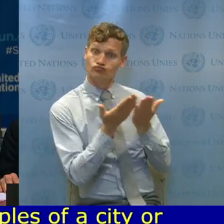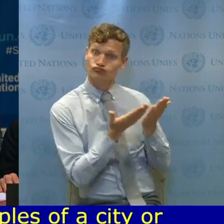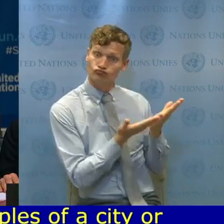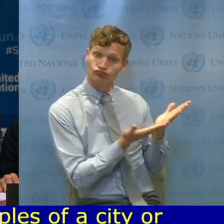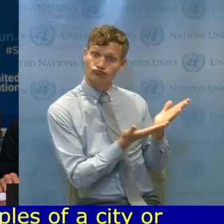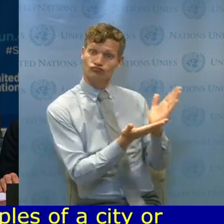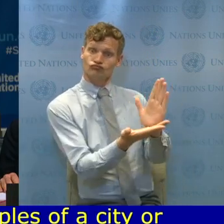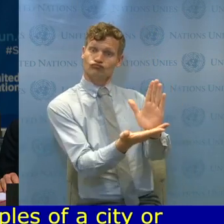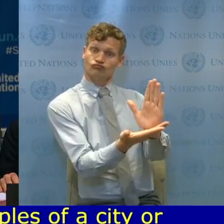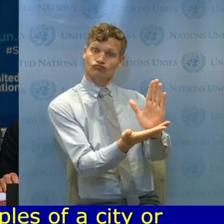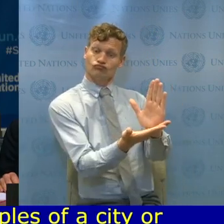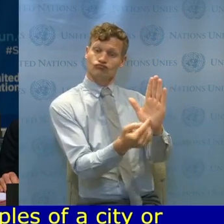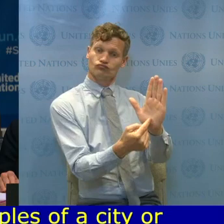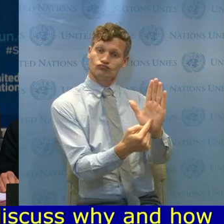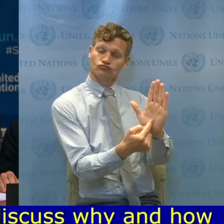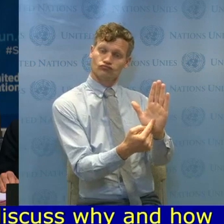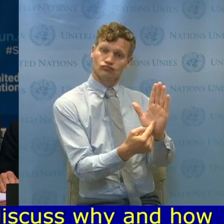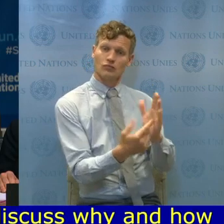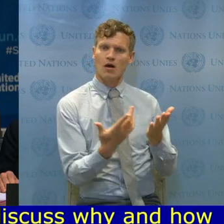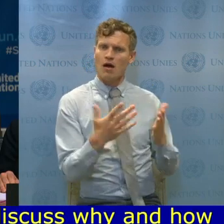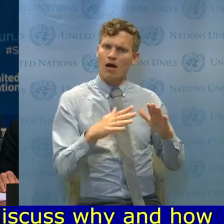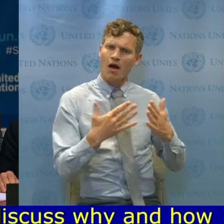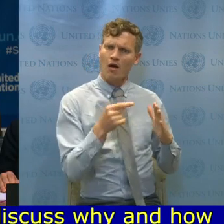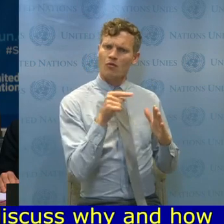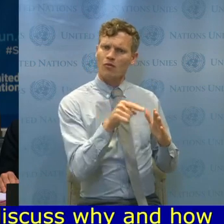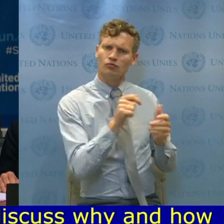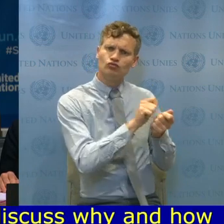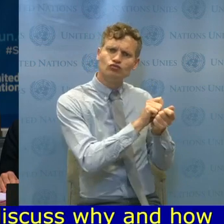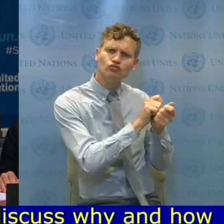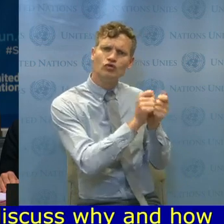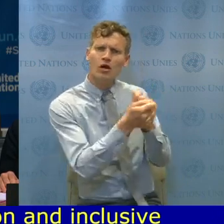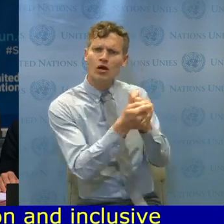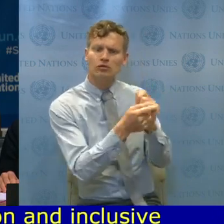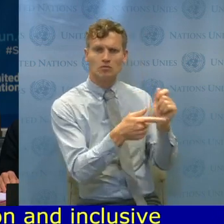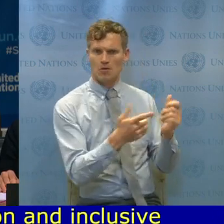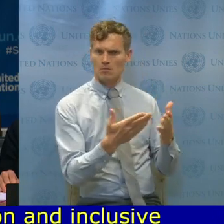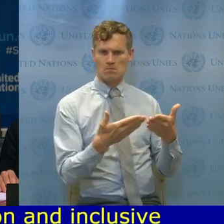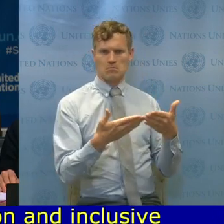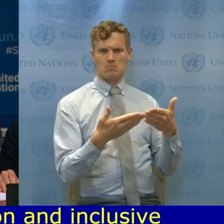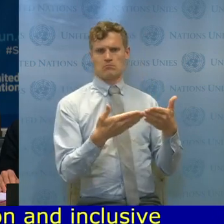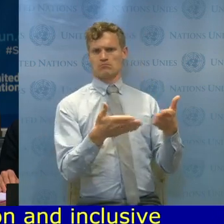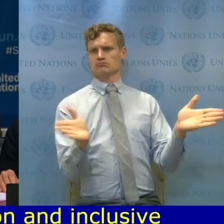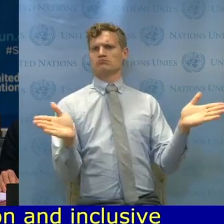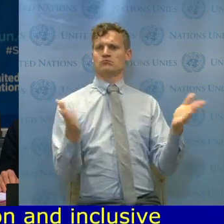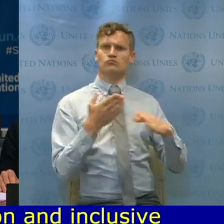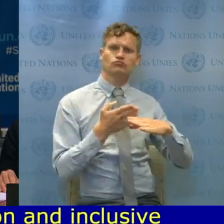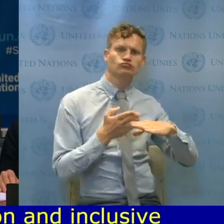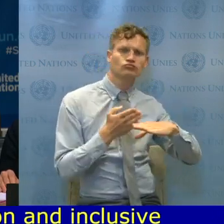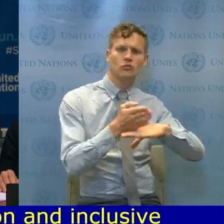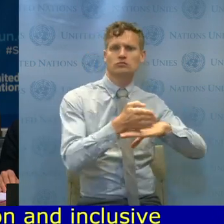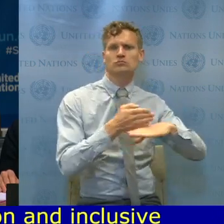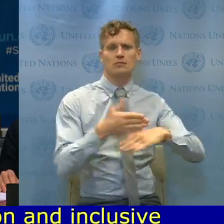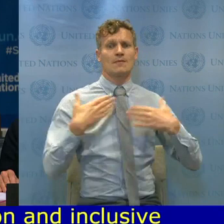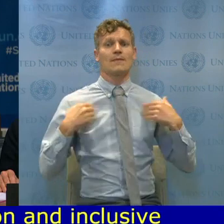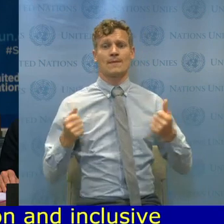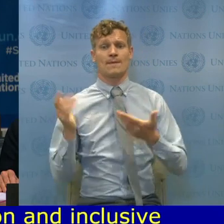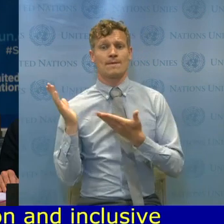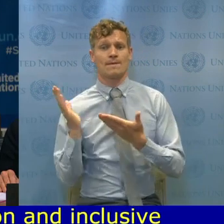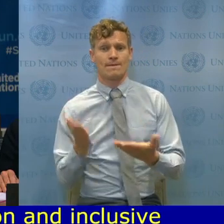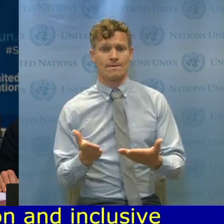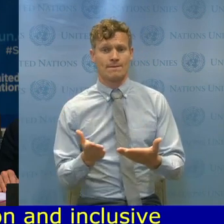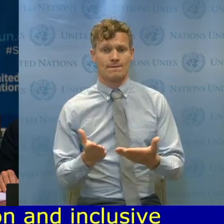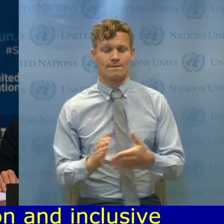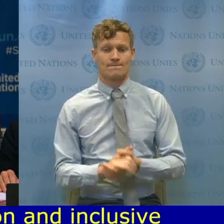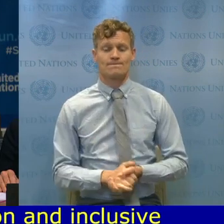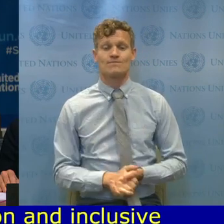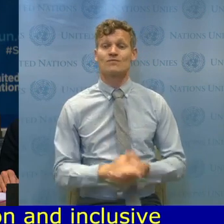health facilities and services more accessible to and inclusive of persons with disability. And finally,